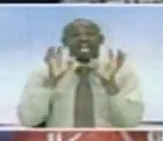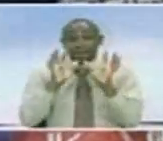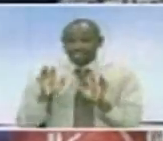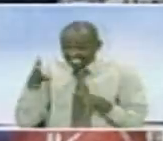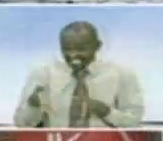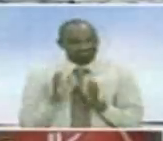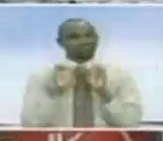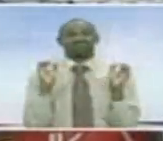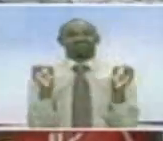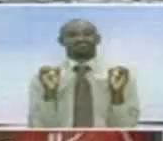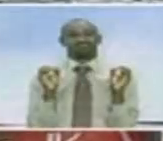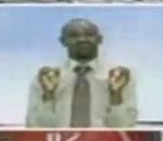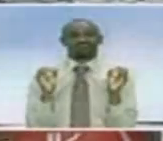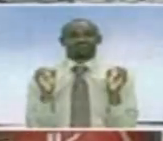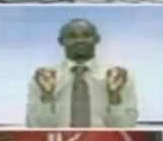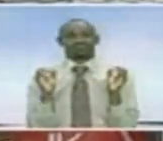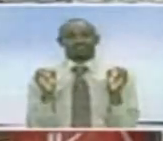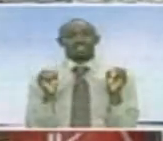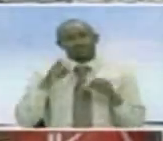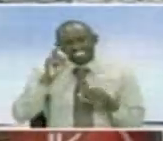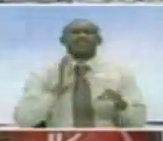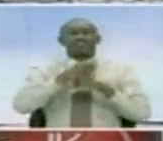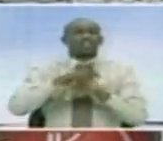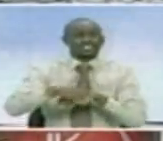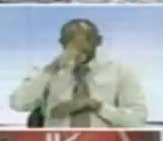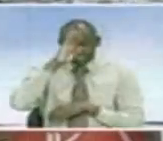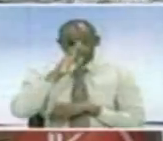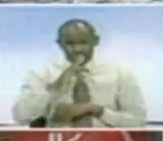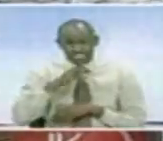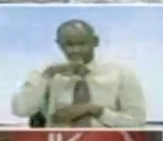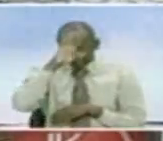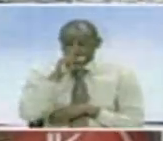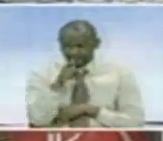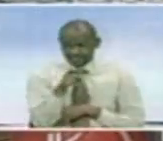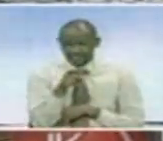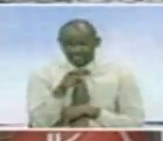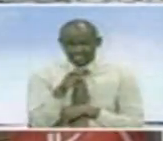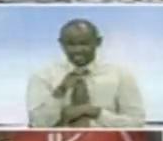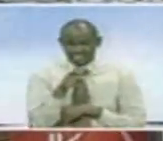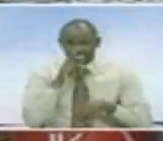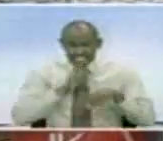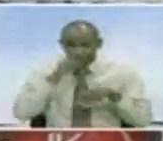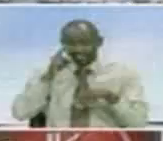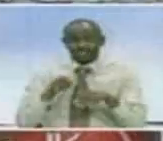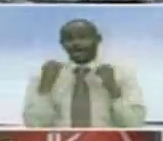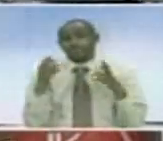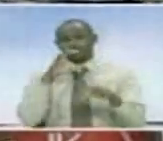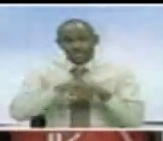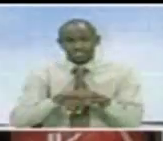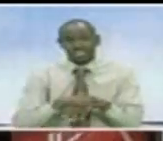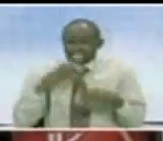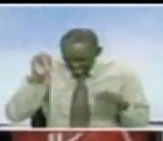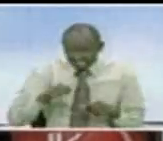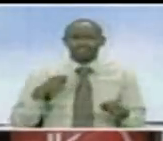here. Okay, overall, were you disappointed in the numbers you got? Yes, but